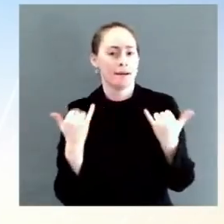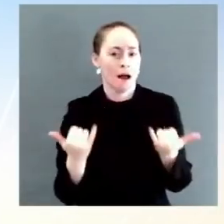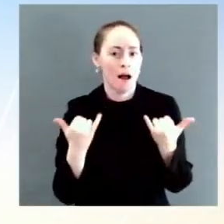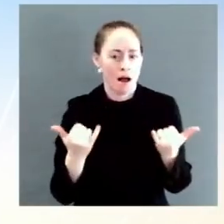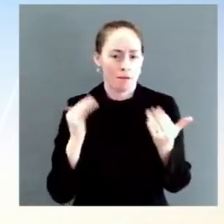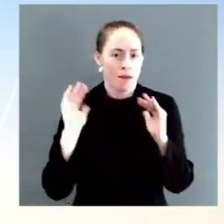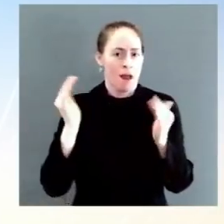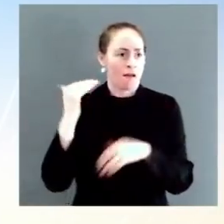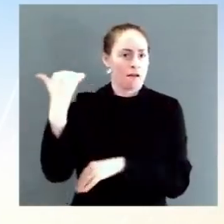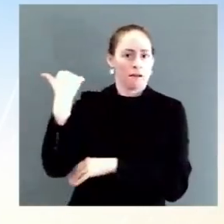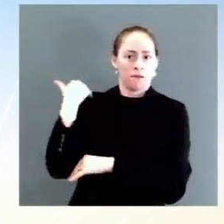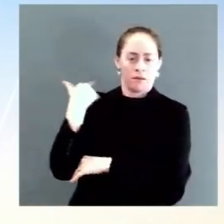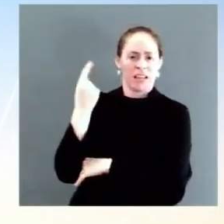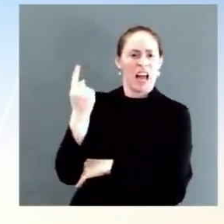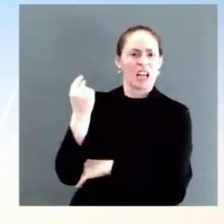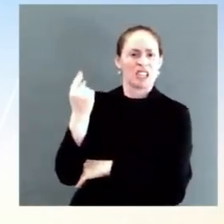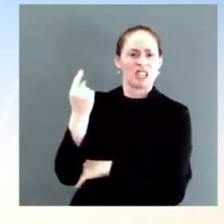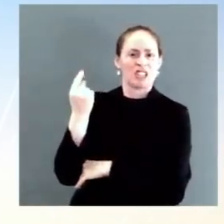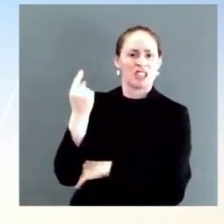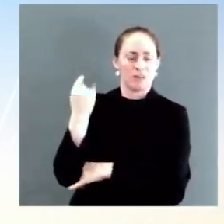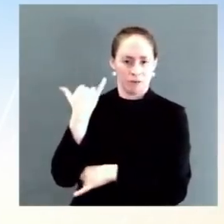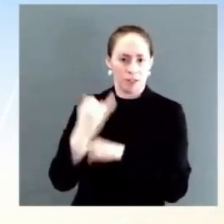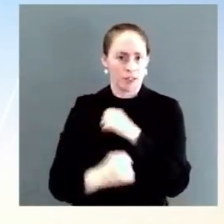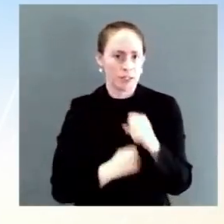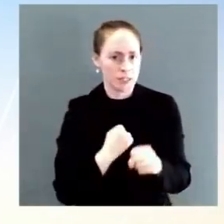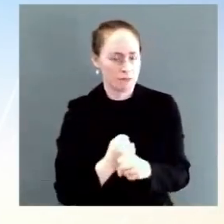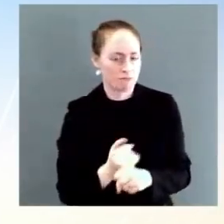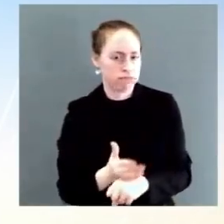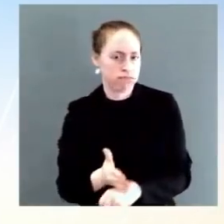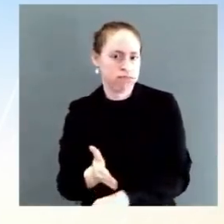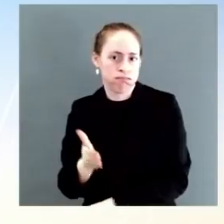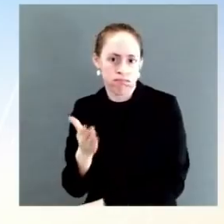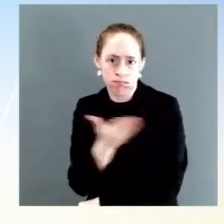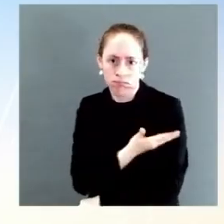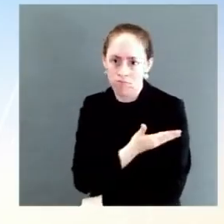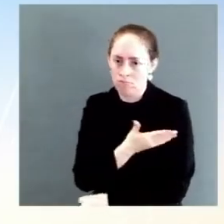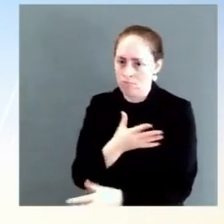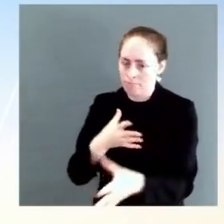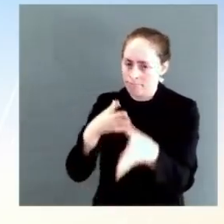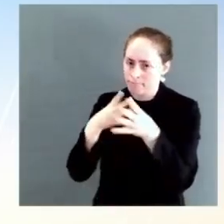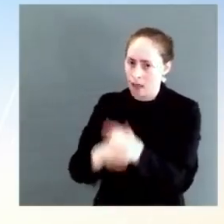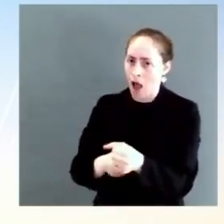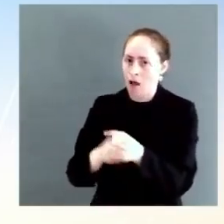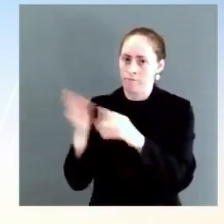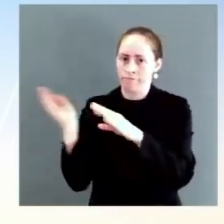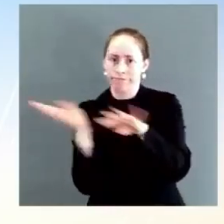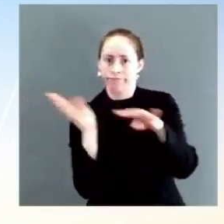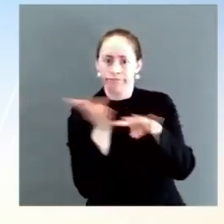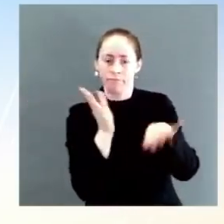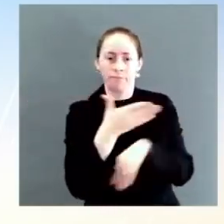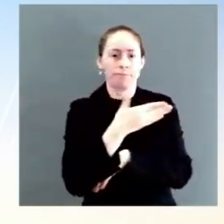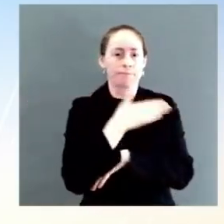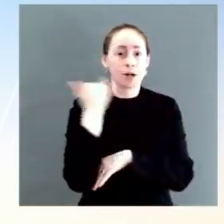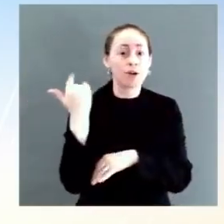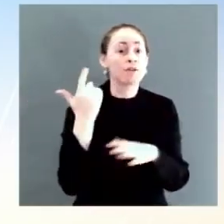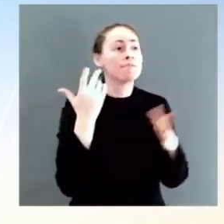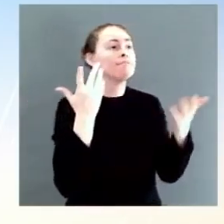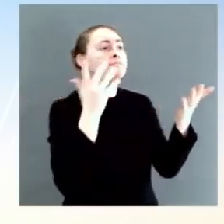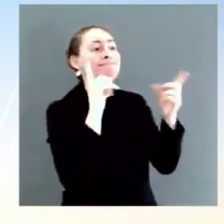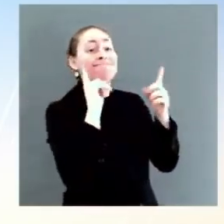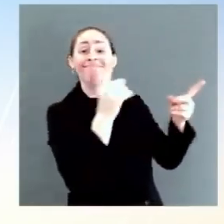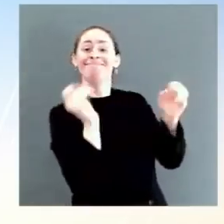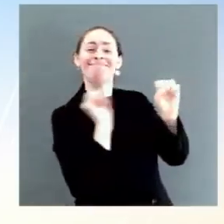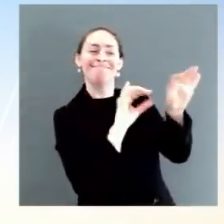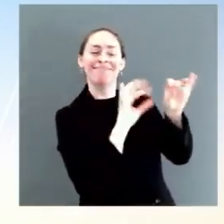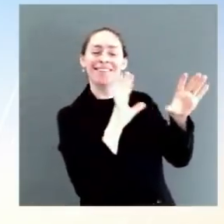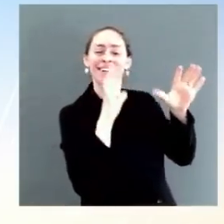to delivery trucks, faster to shelves, faster, of course, to people's homes. The fee has not even been implemented yet, so it is the